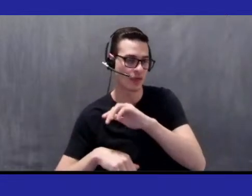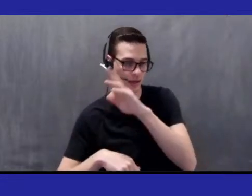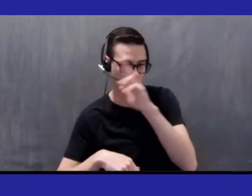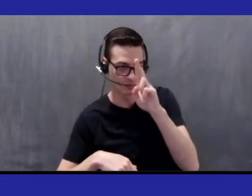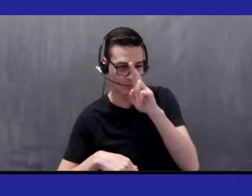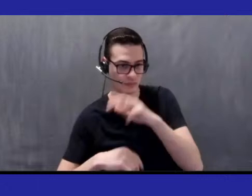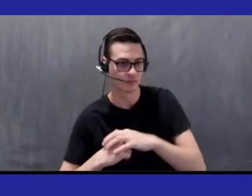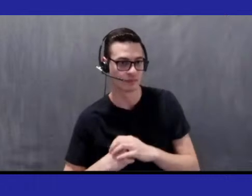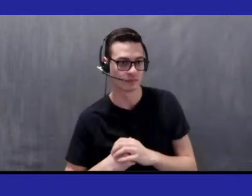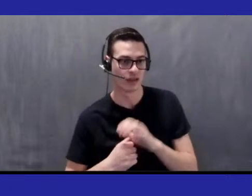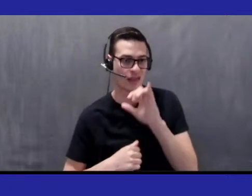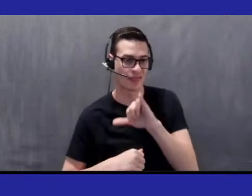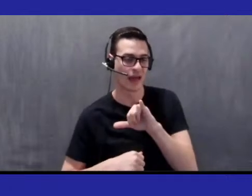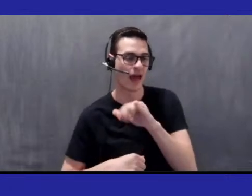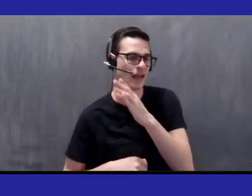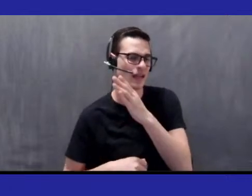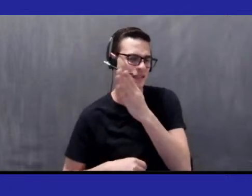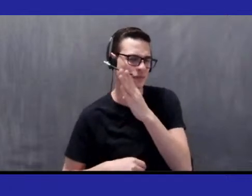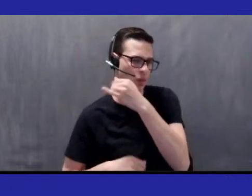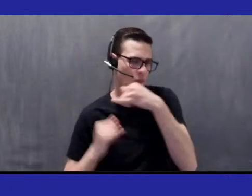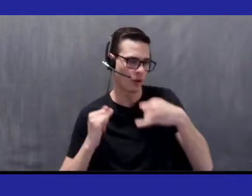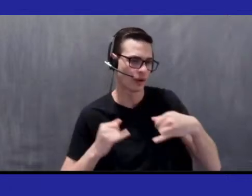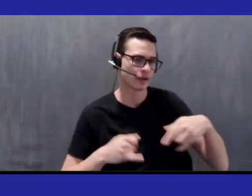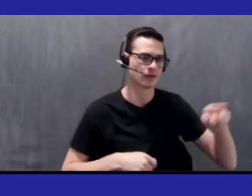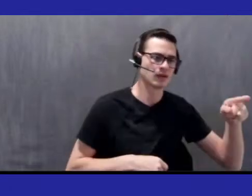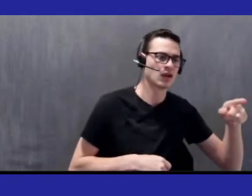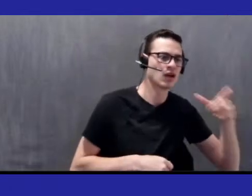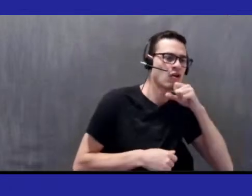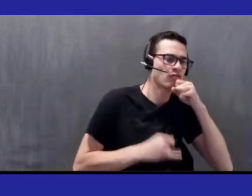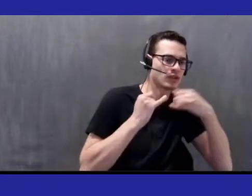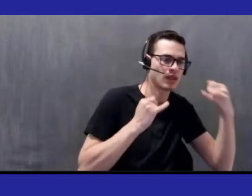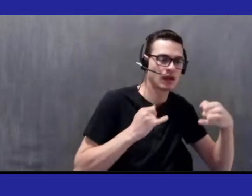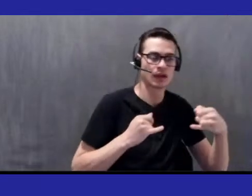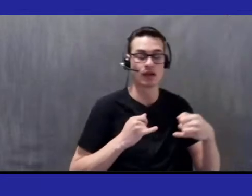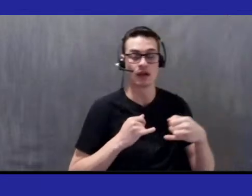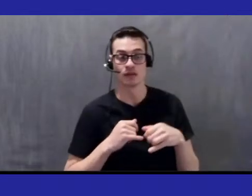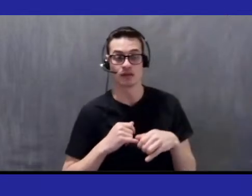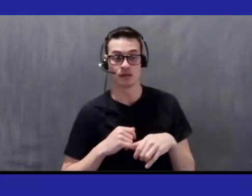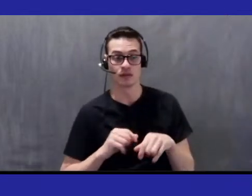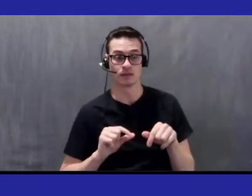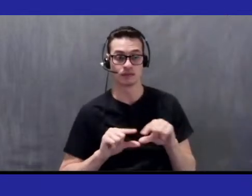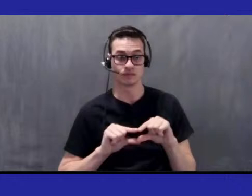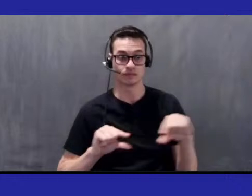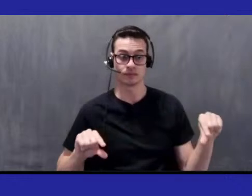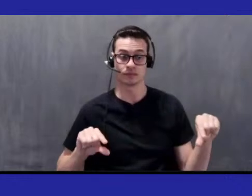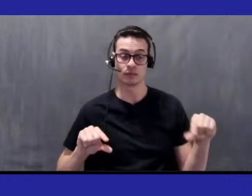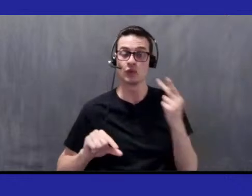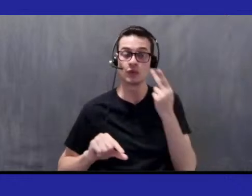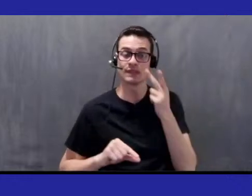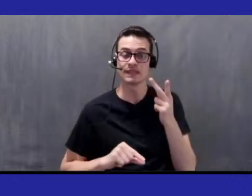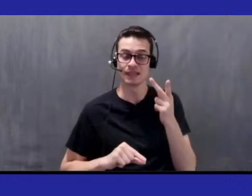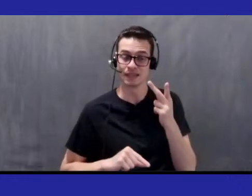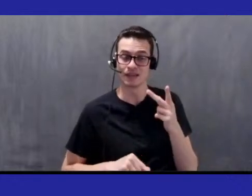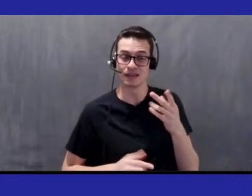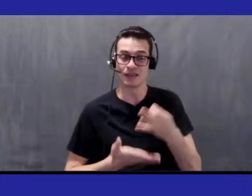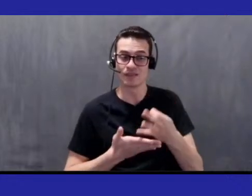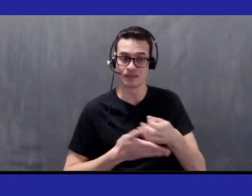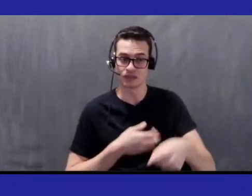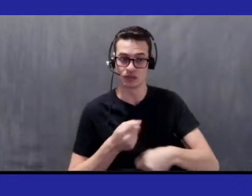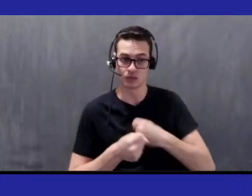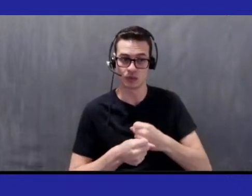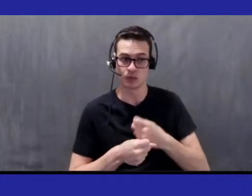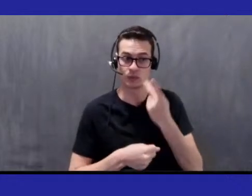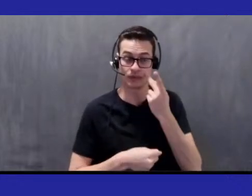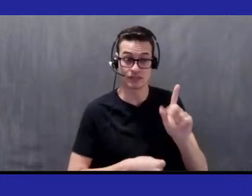line. And on the x-axis, you have the fiscal year. So what you see from 2013 to 2018 is a